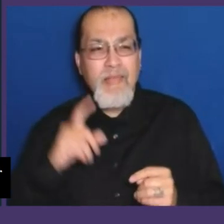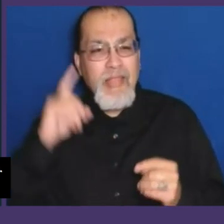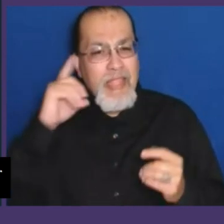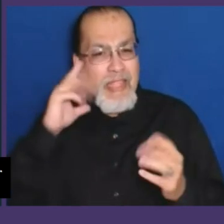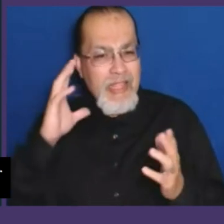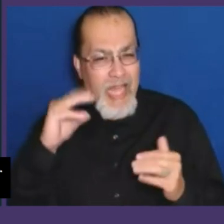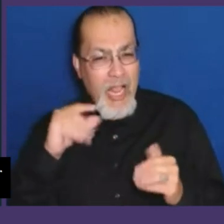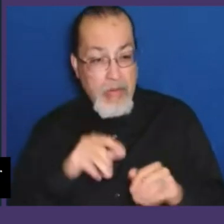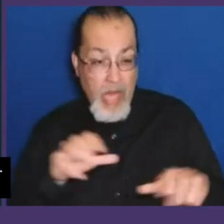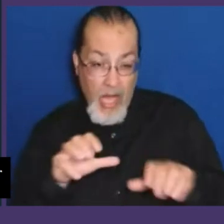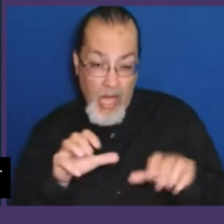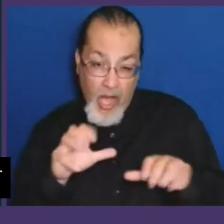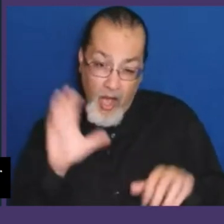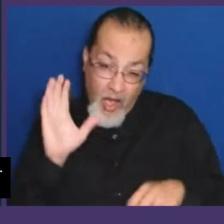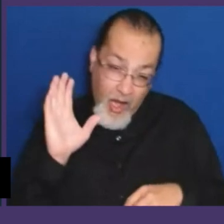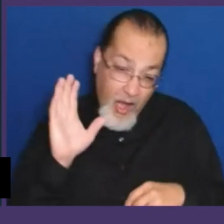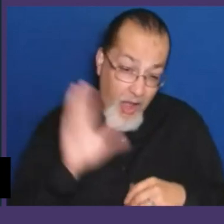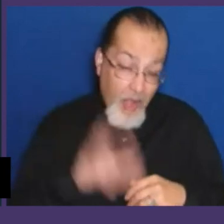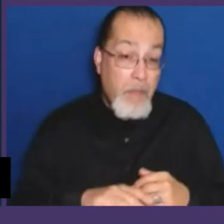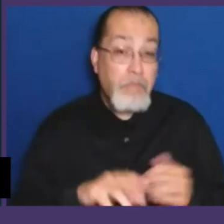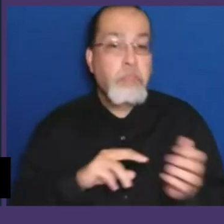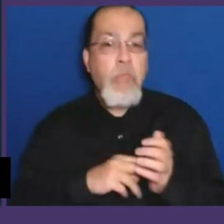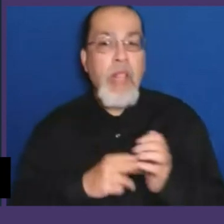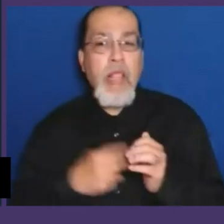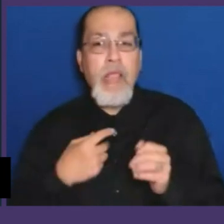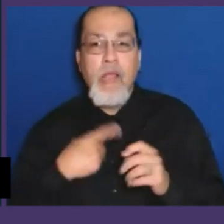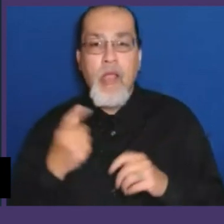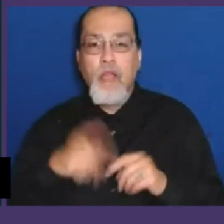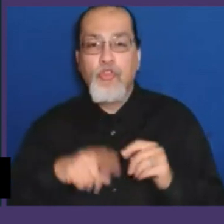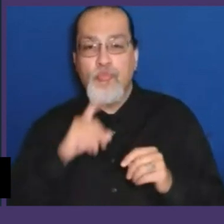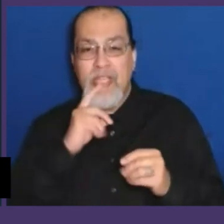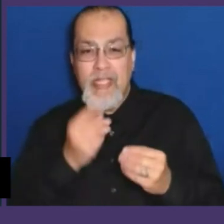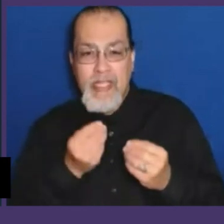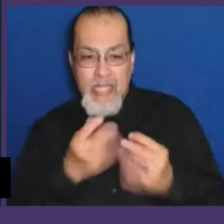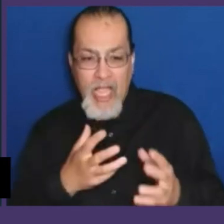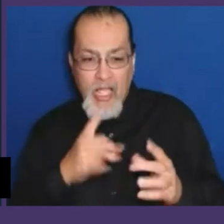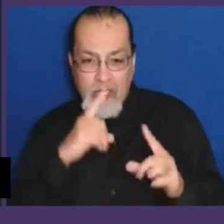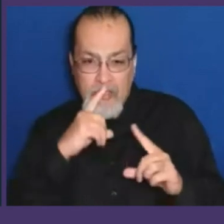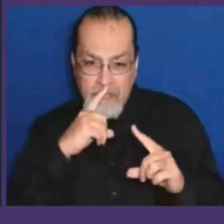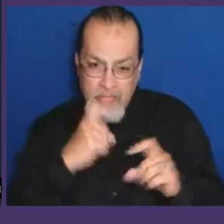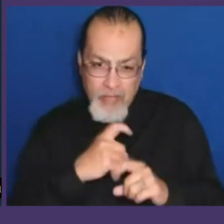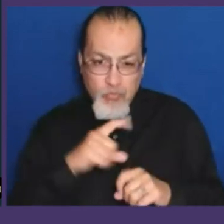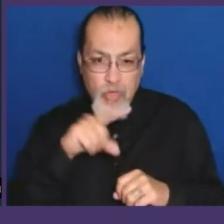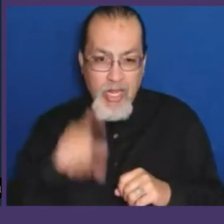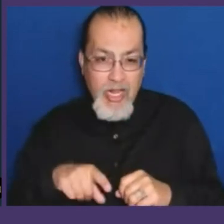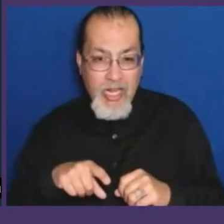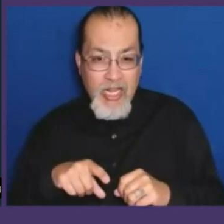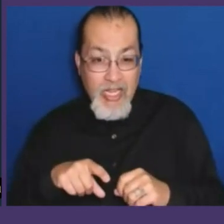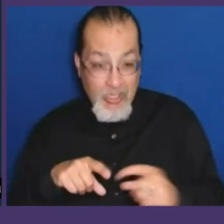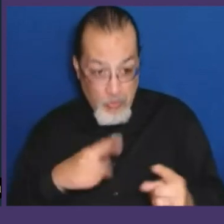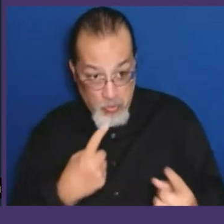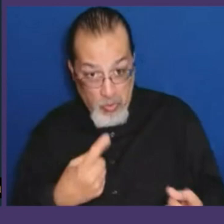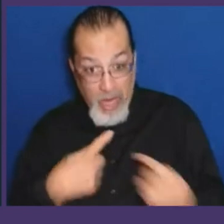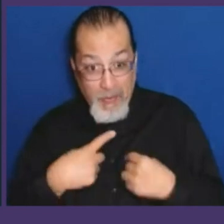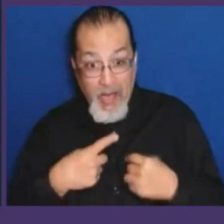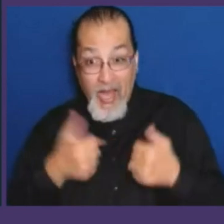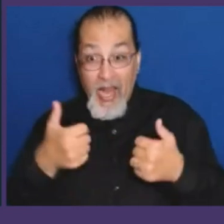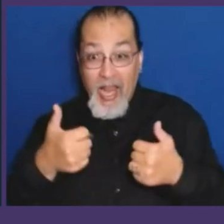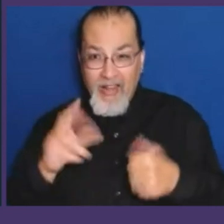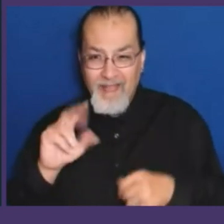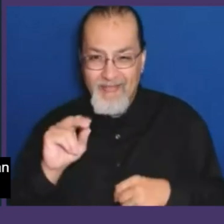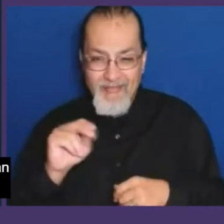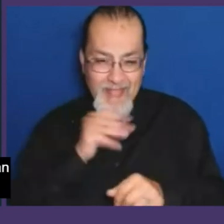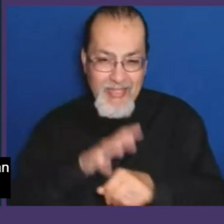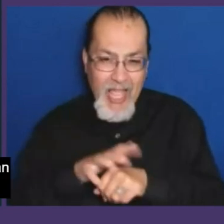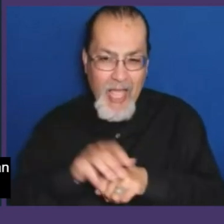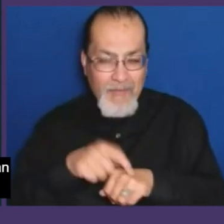and expect it to get the answer in a single token. There's just not enough time for it. These transformers need tokens to think, quote unquote, I like to say sometimes.